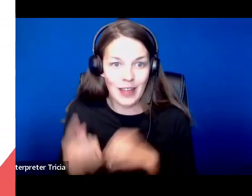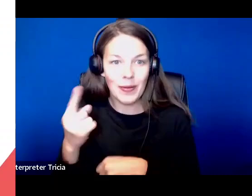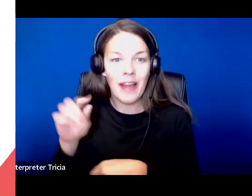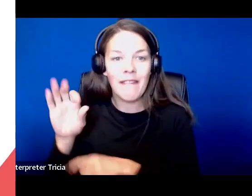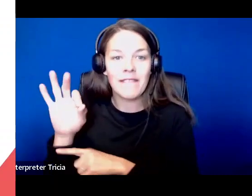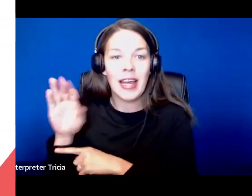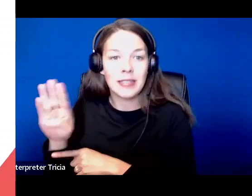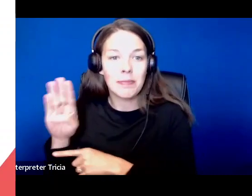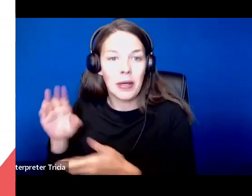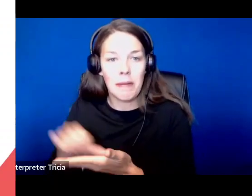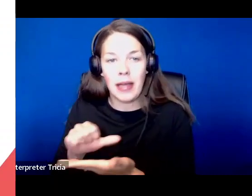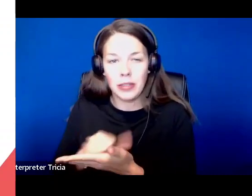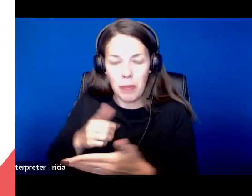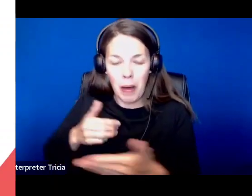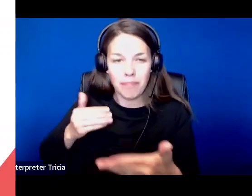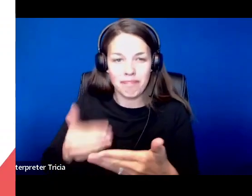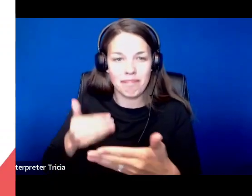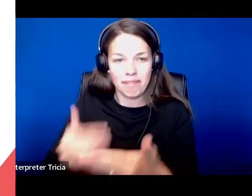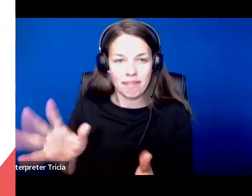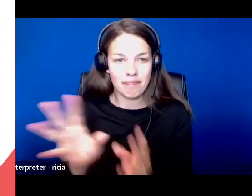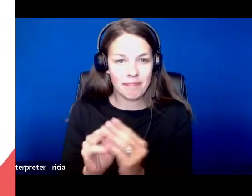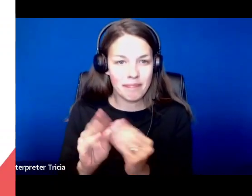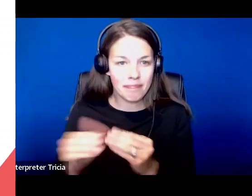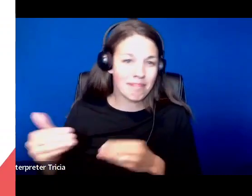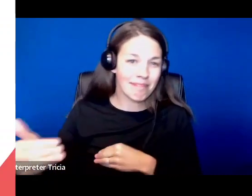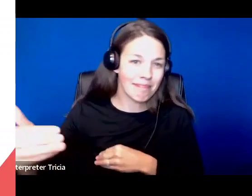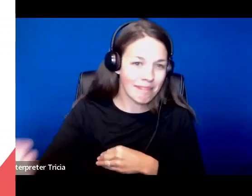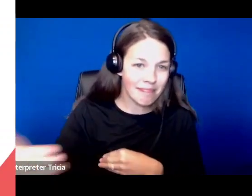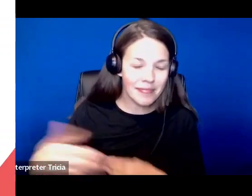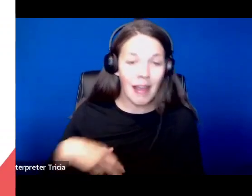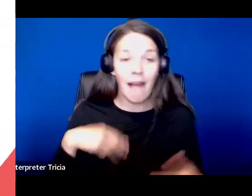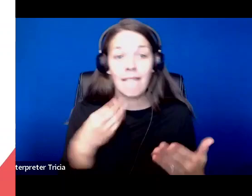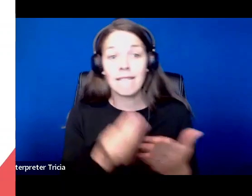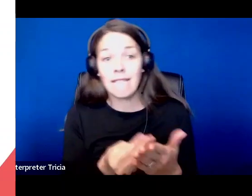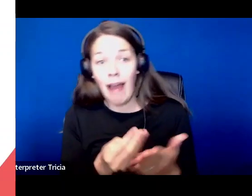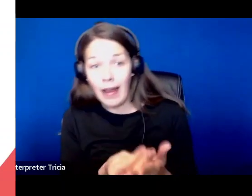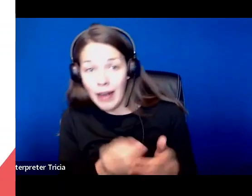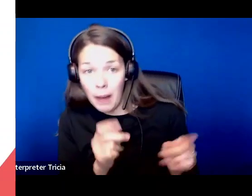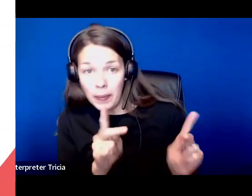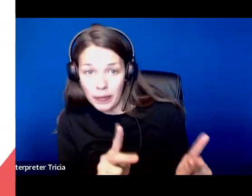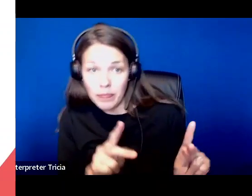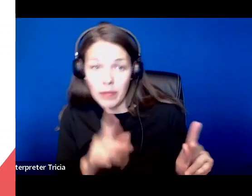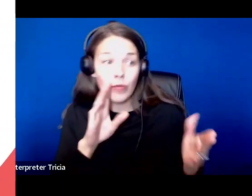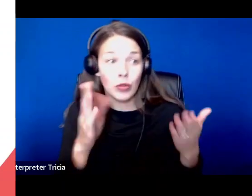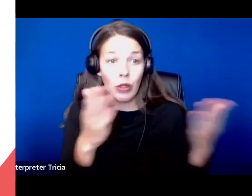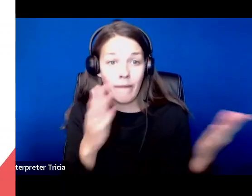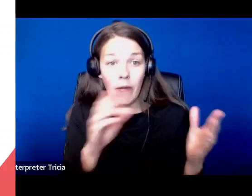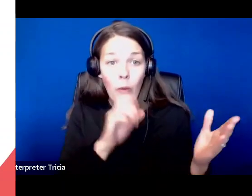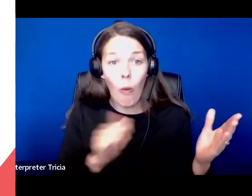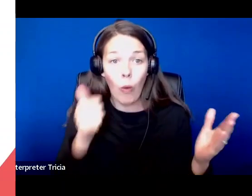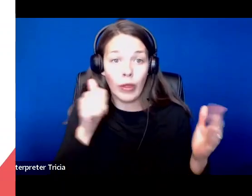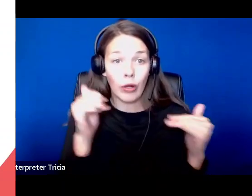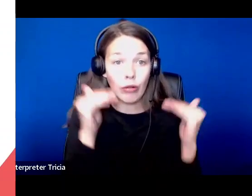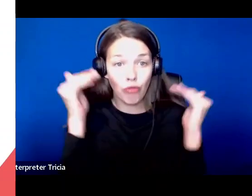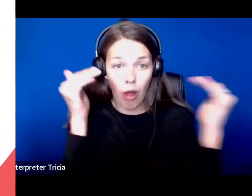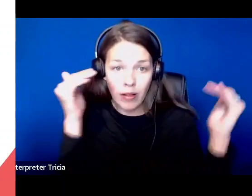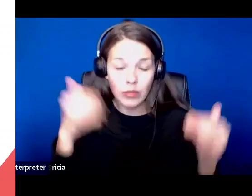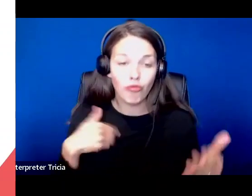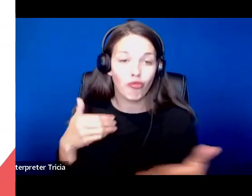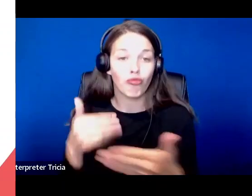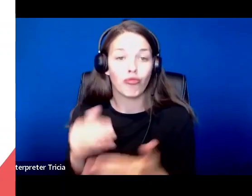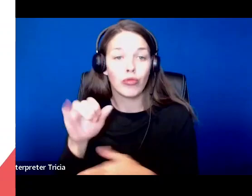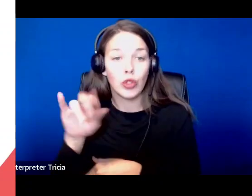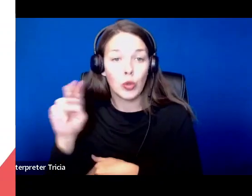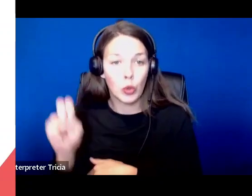more information about upcoming sessions, such as funding opportunities for those serving older adults in Northeastern Minnesota we've got coming up in